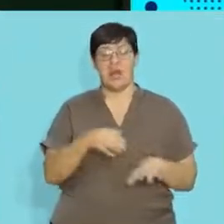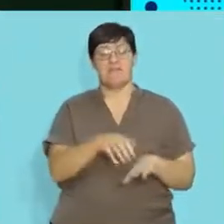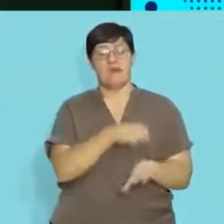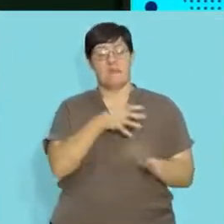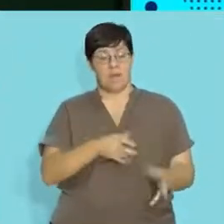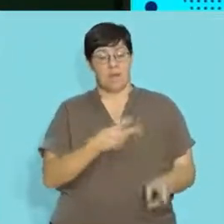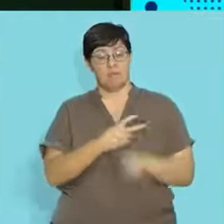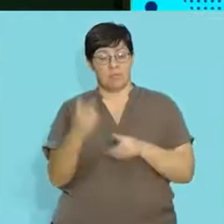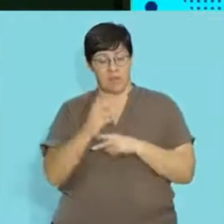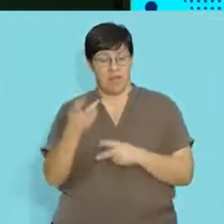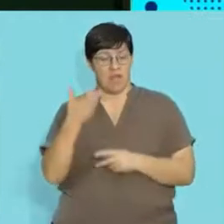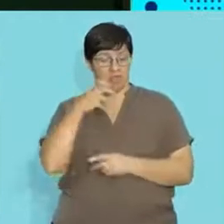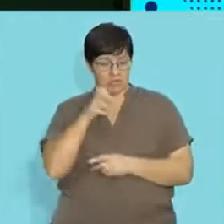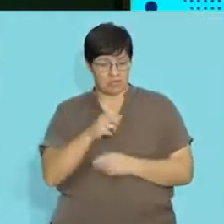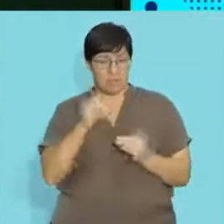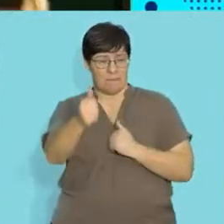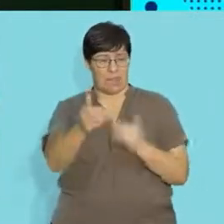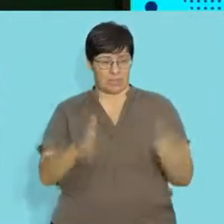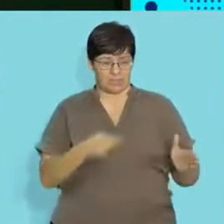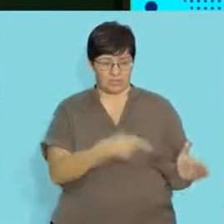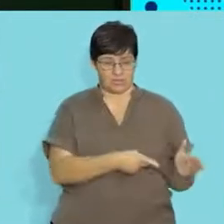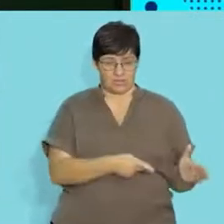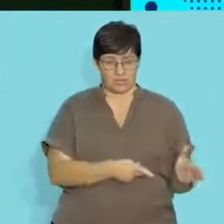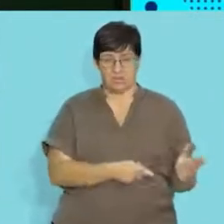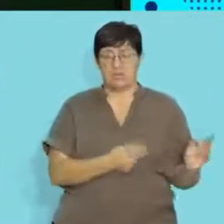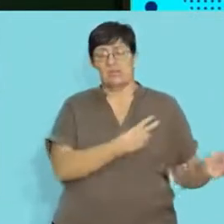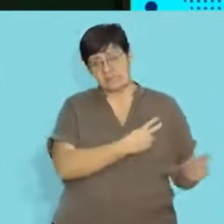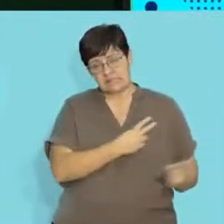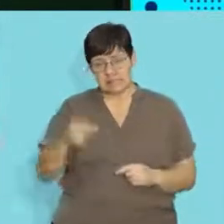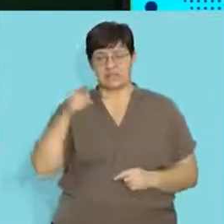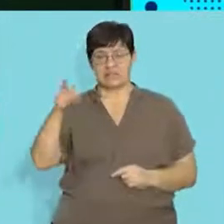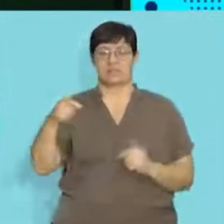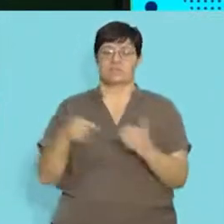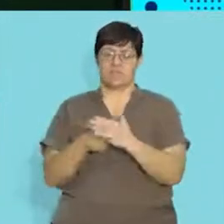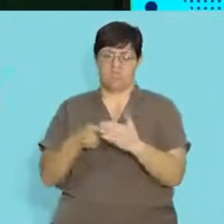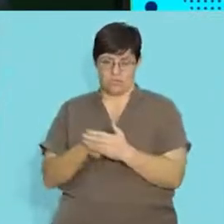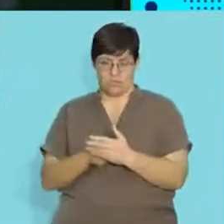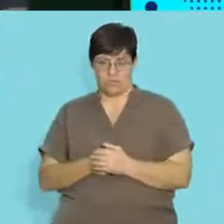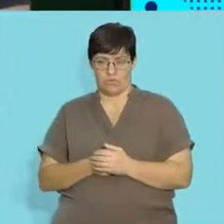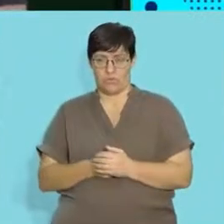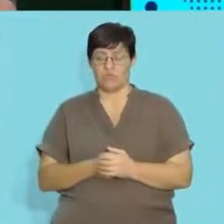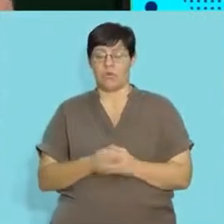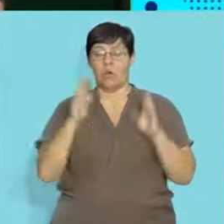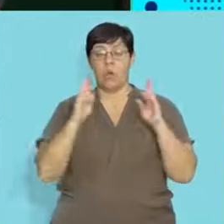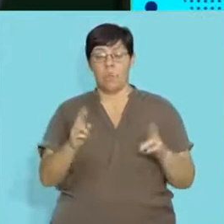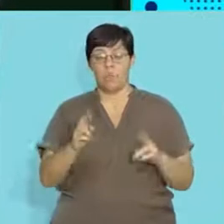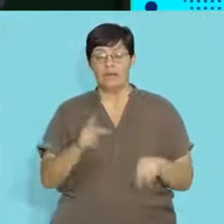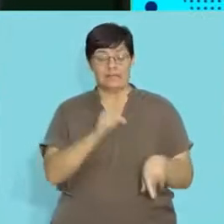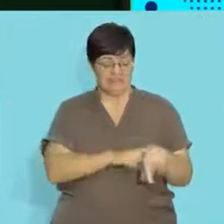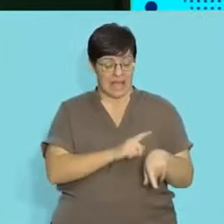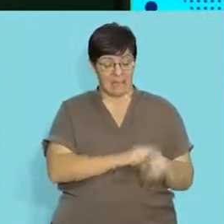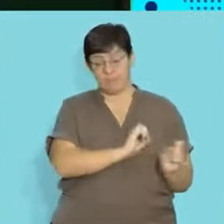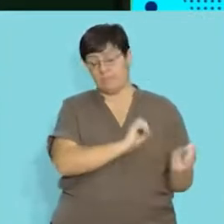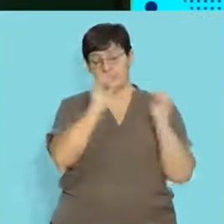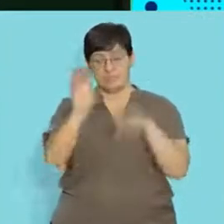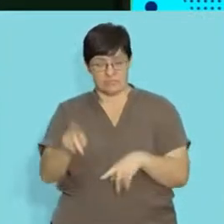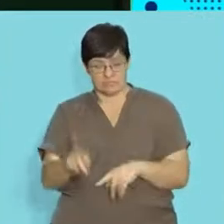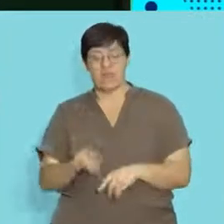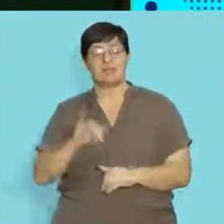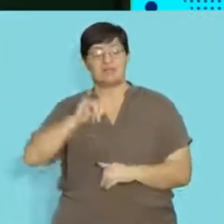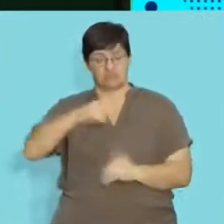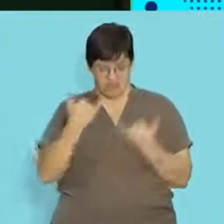the farmer that prepares these fruits and packages them, sends them to the store, hoping that when these are delivered in the